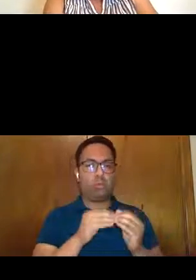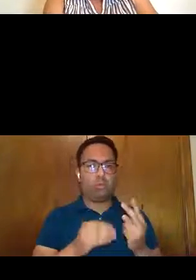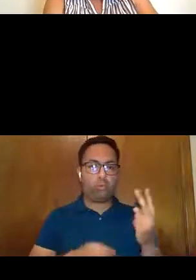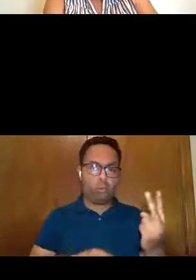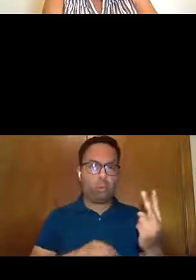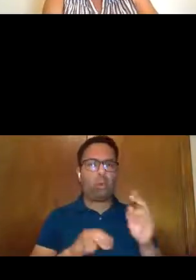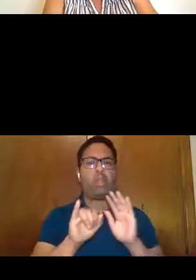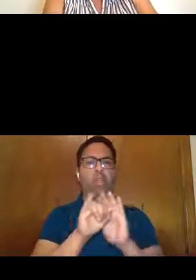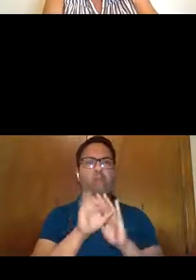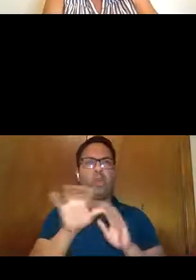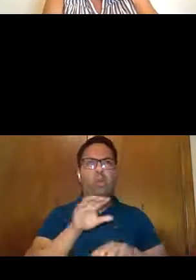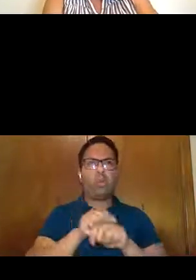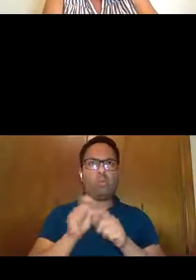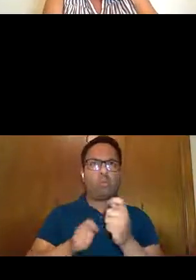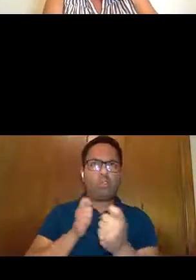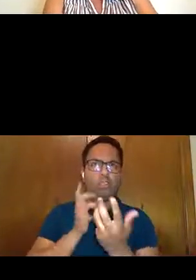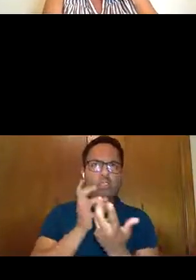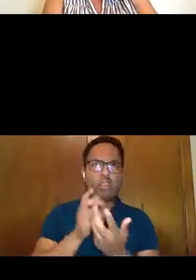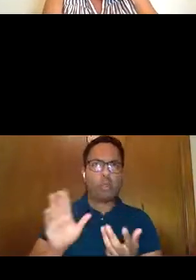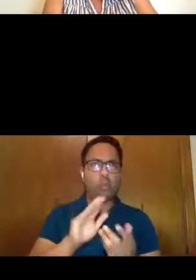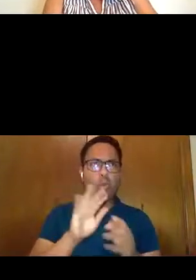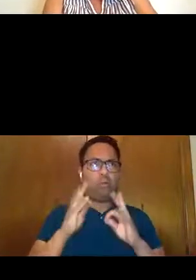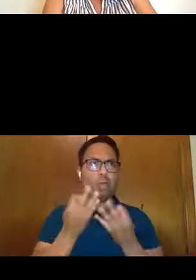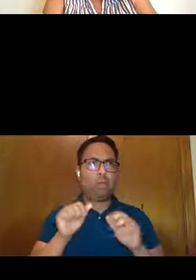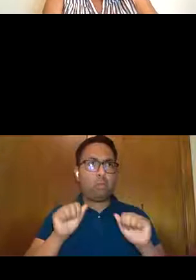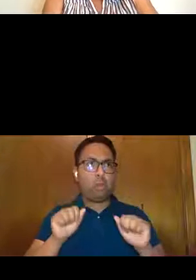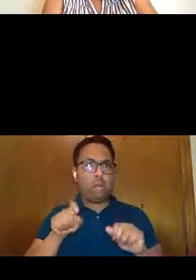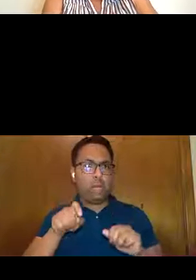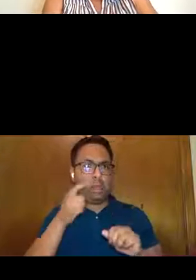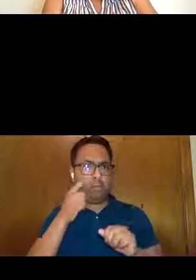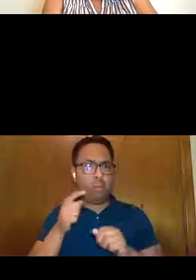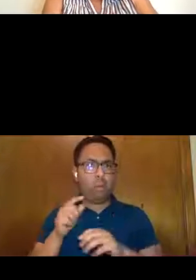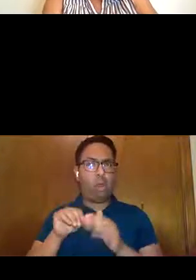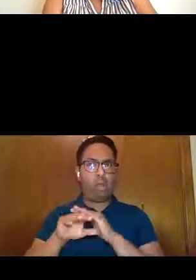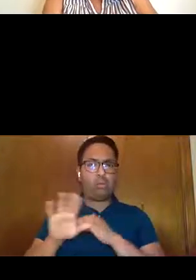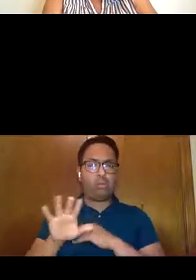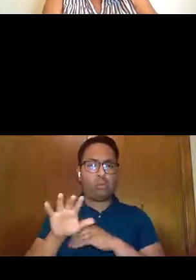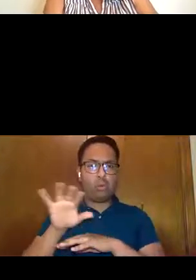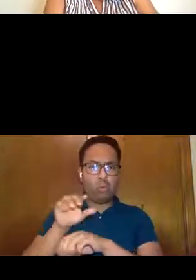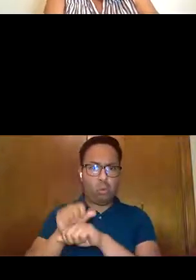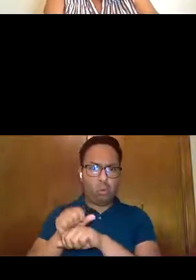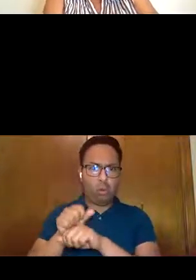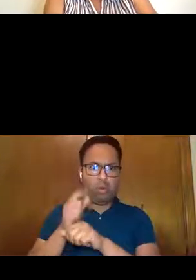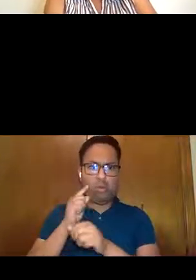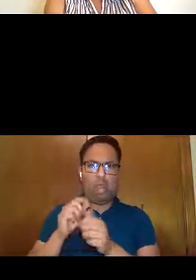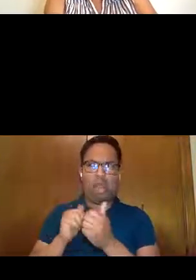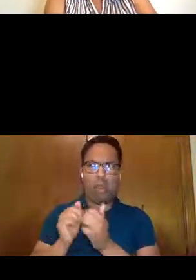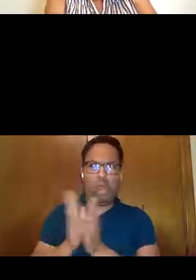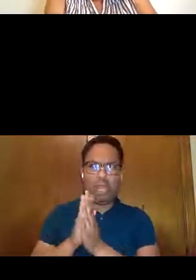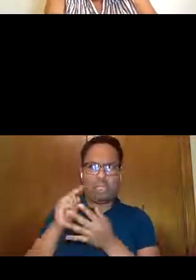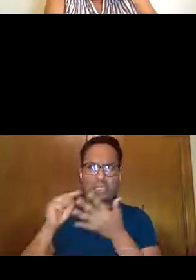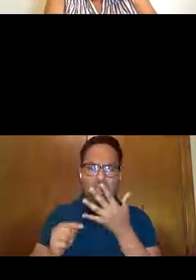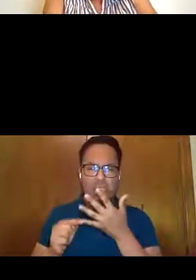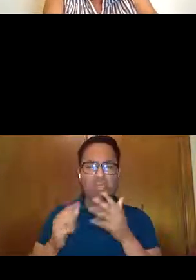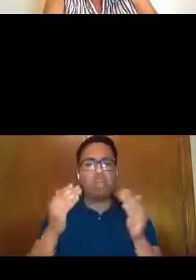successful appointment and how to ask for them. And then finally, number 3, identify